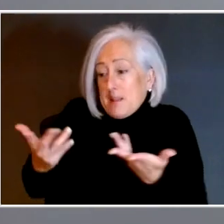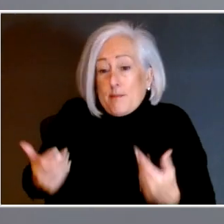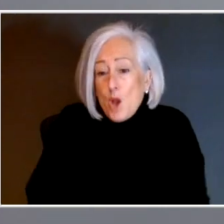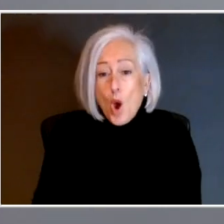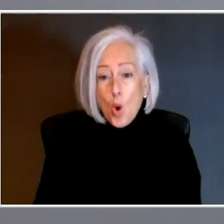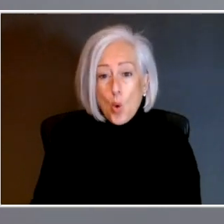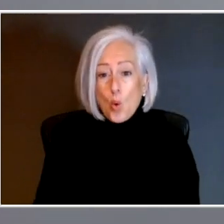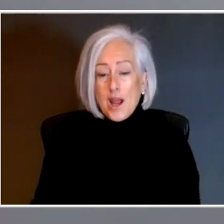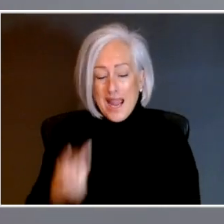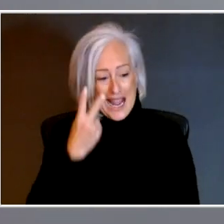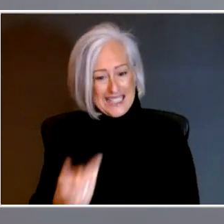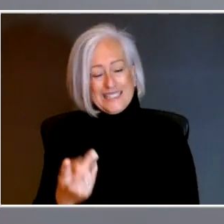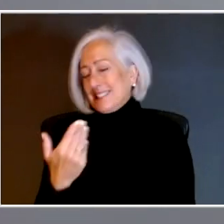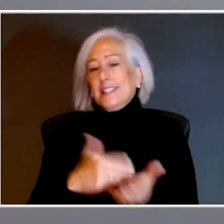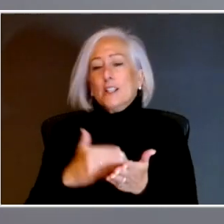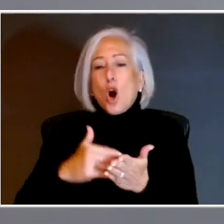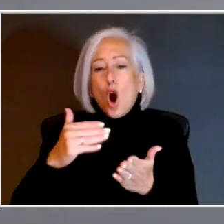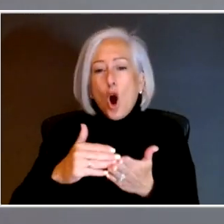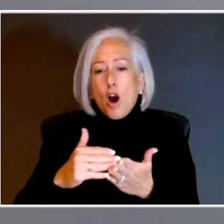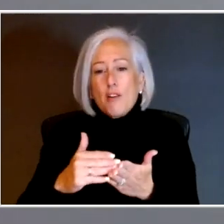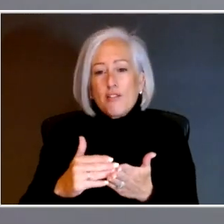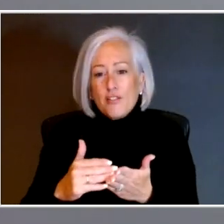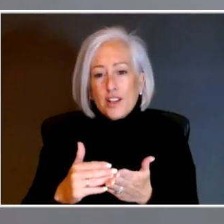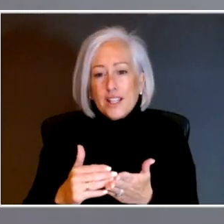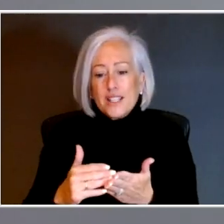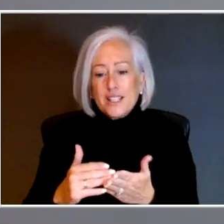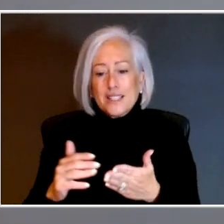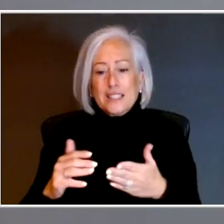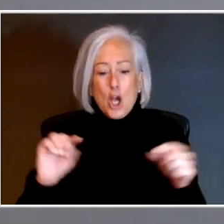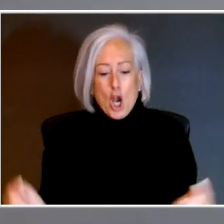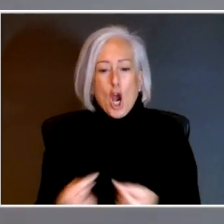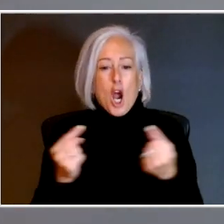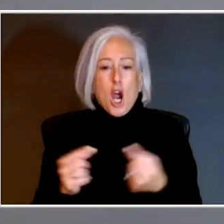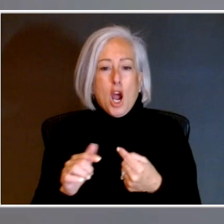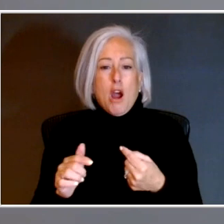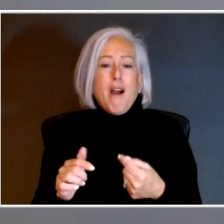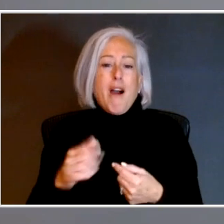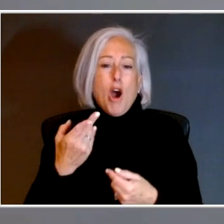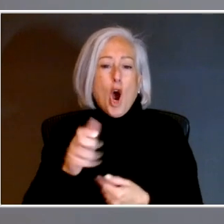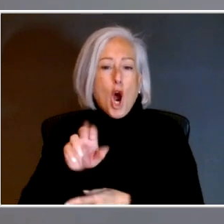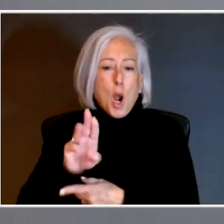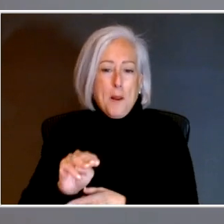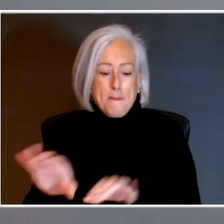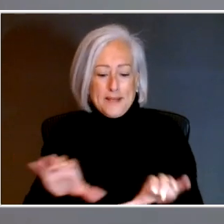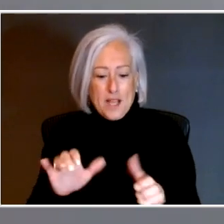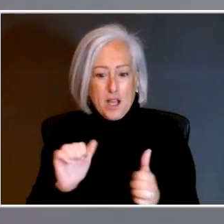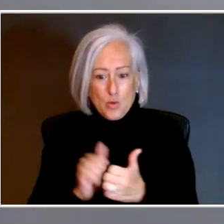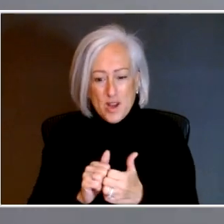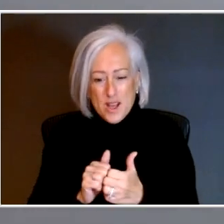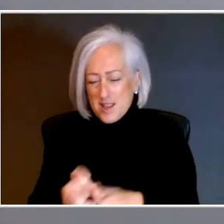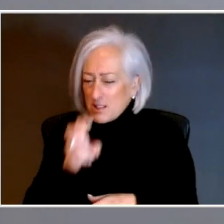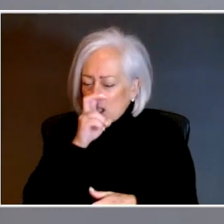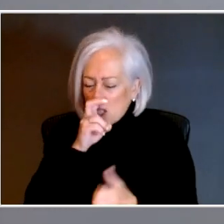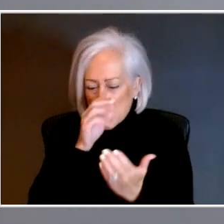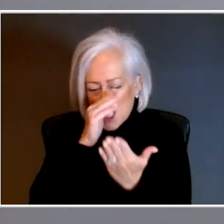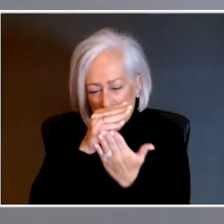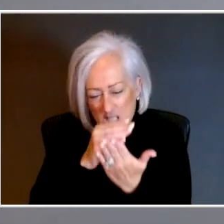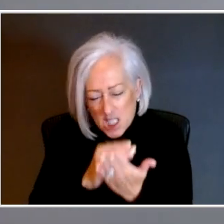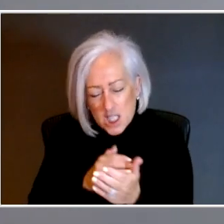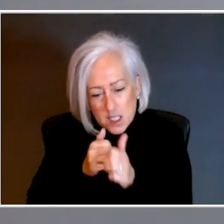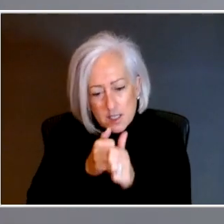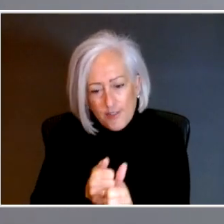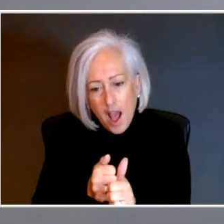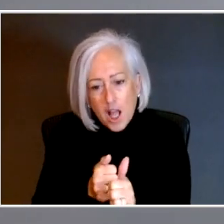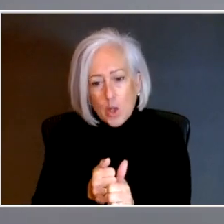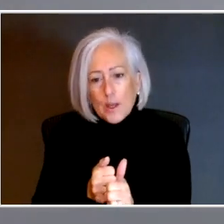I see a lot of is sometimes harm done with the encouragement of this strict food journaling, having to meet your macronutrient allotments